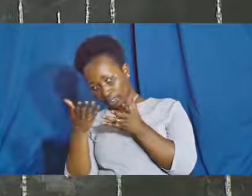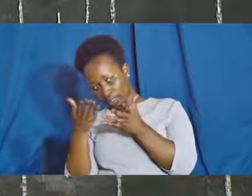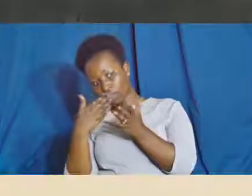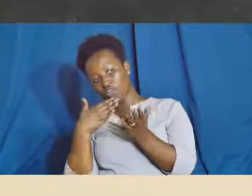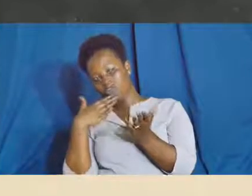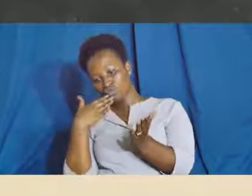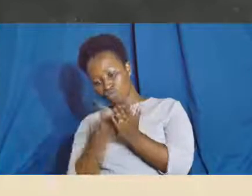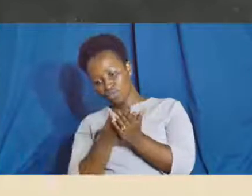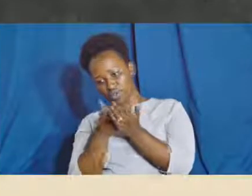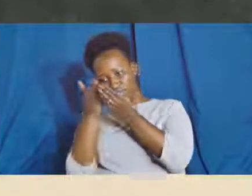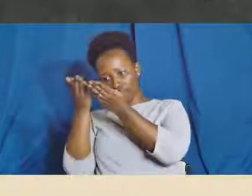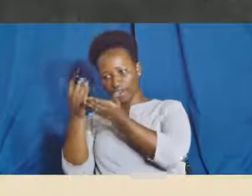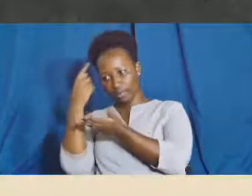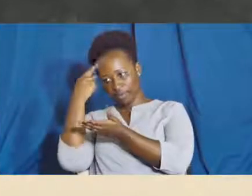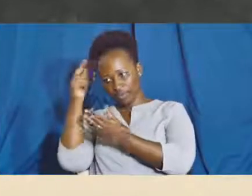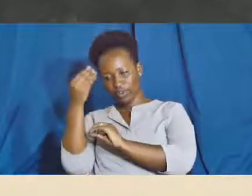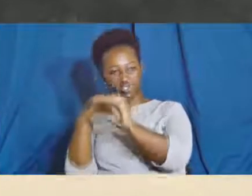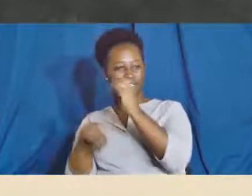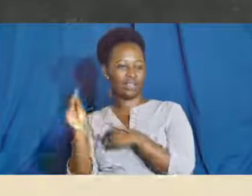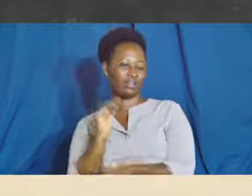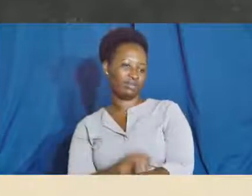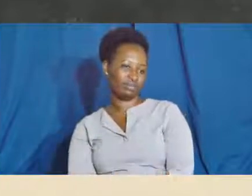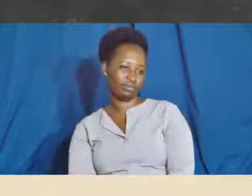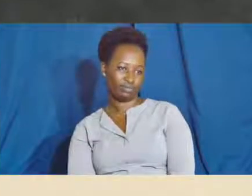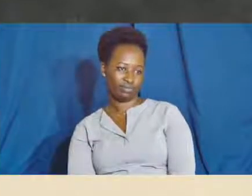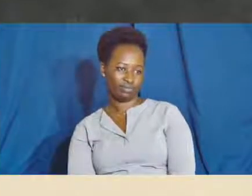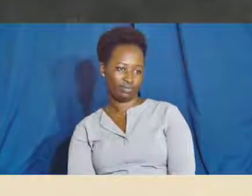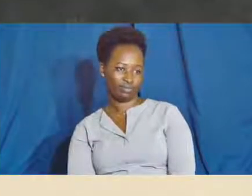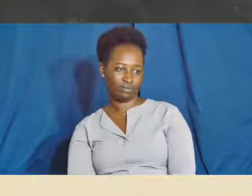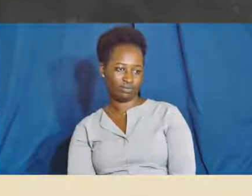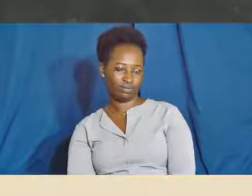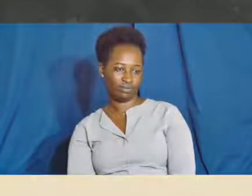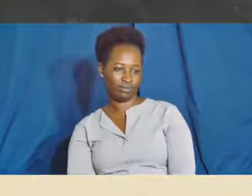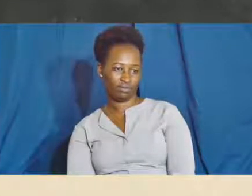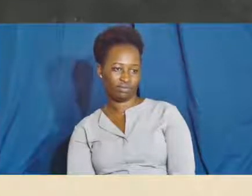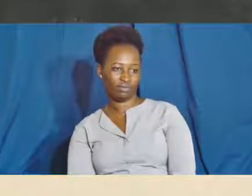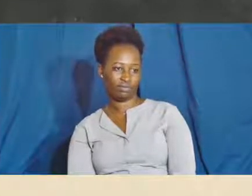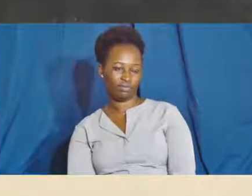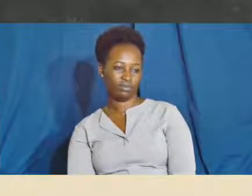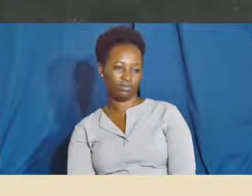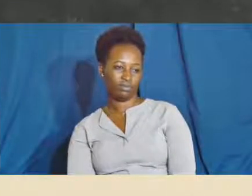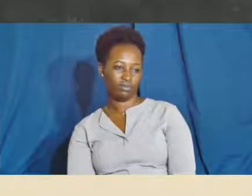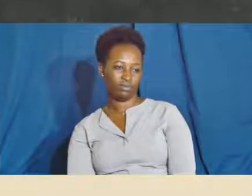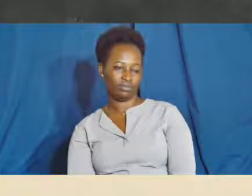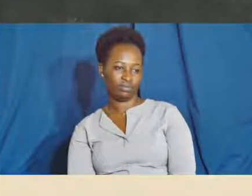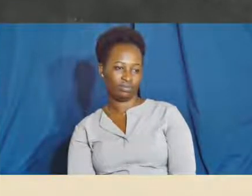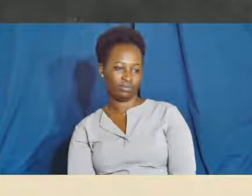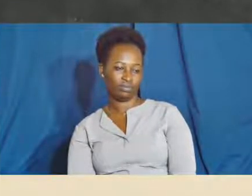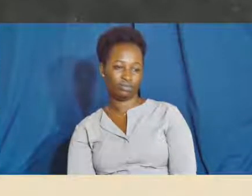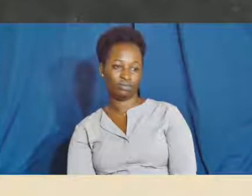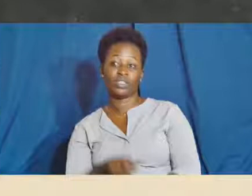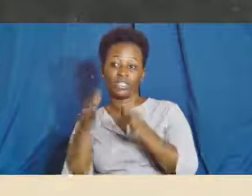goods available for sale. That figure is called goods available